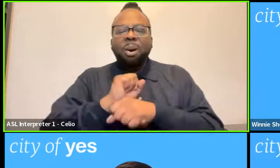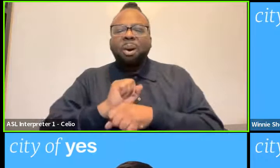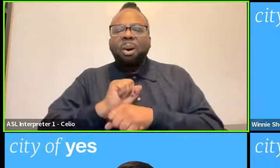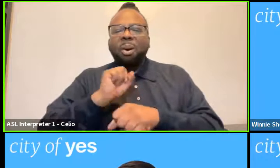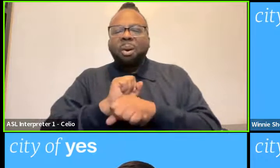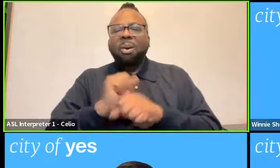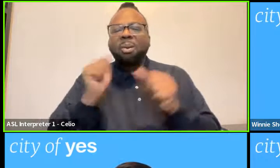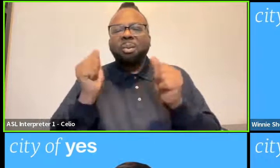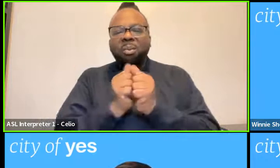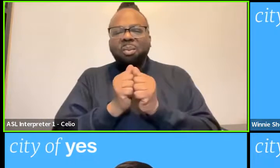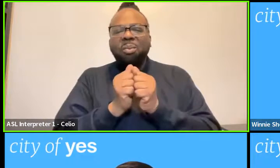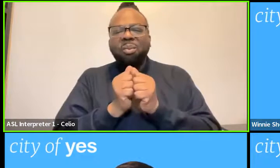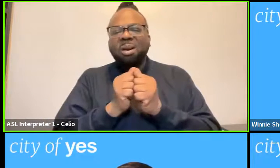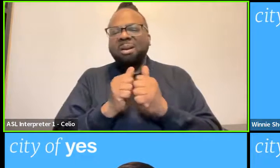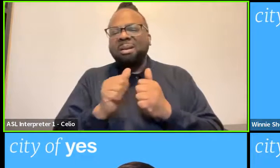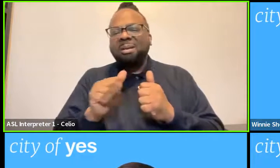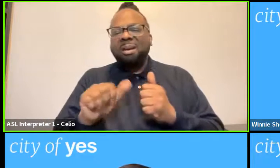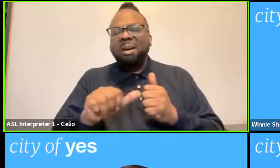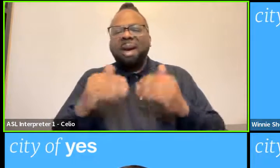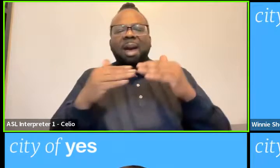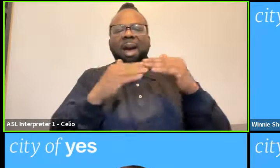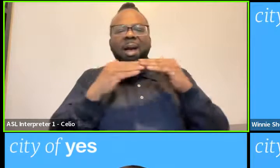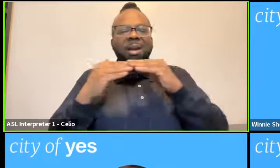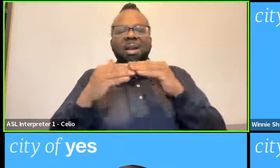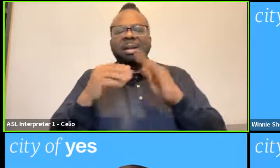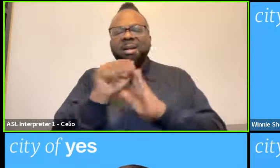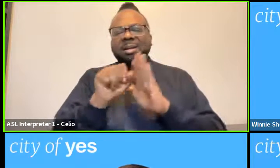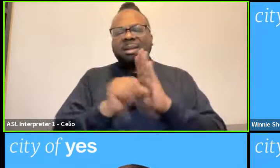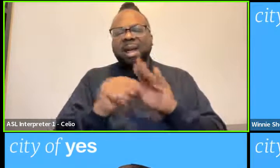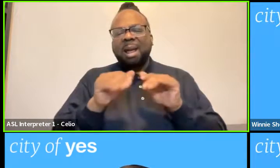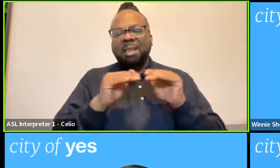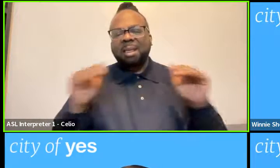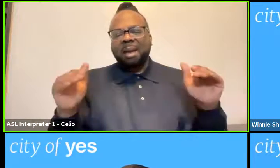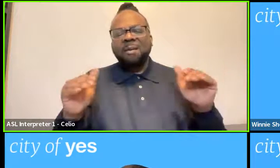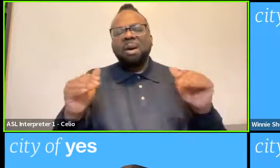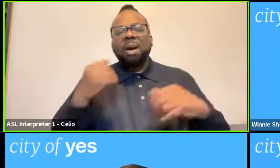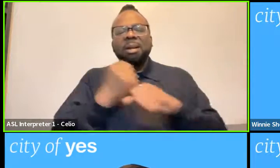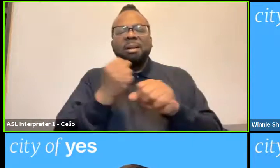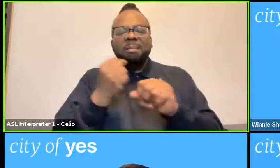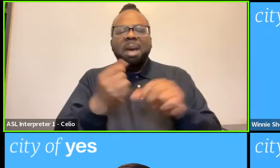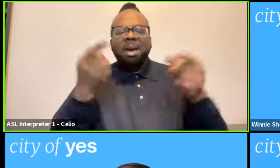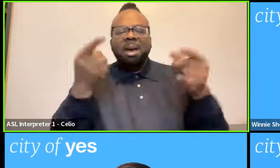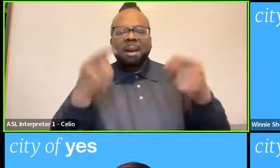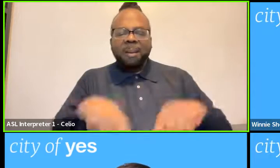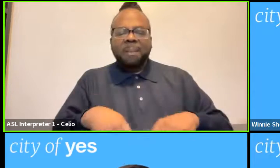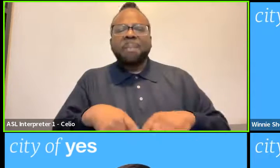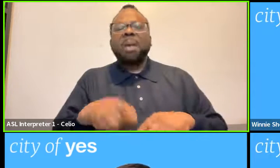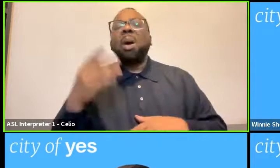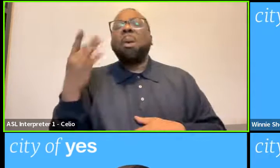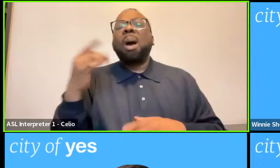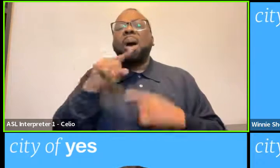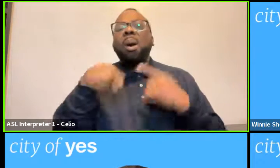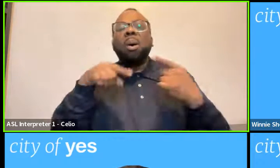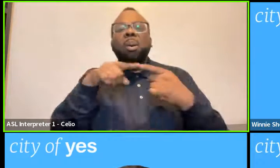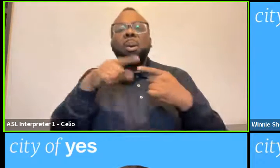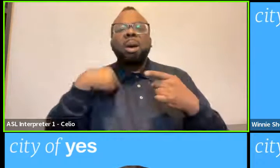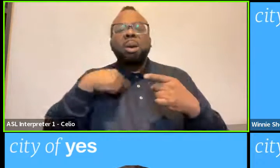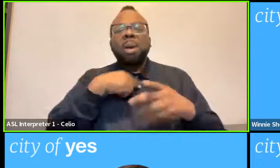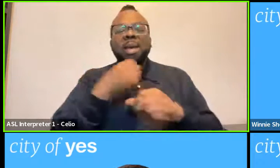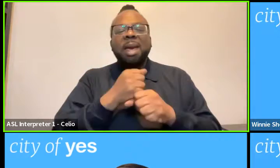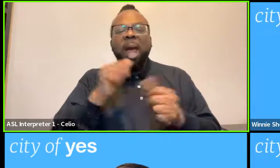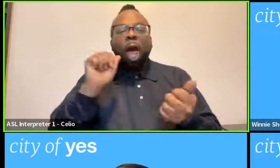with, you know, counterparts and colleagues at the state level in order to make that happen so that when we get